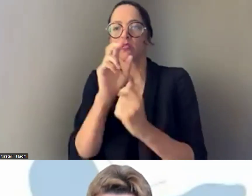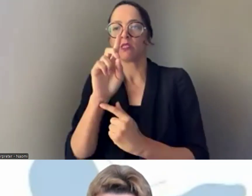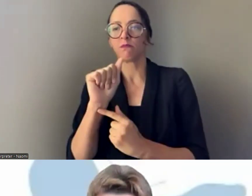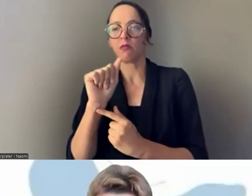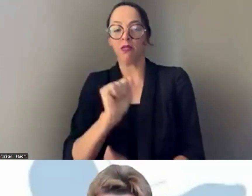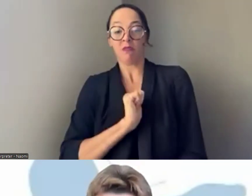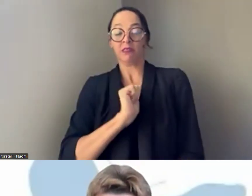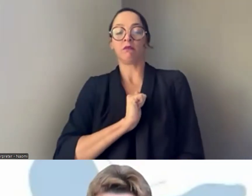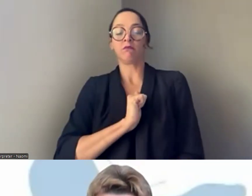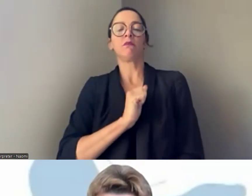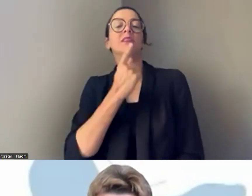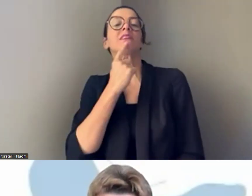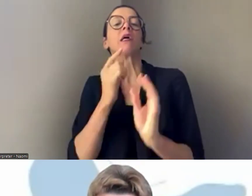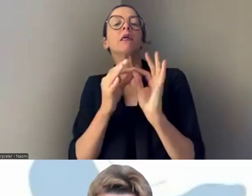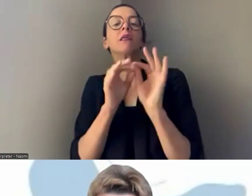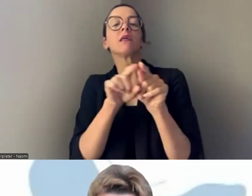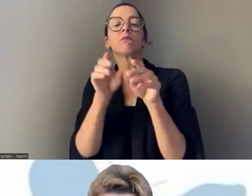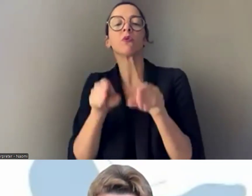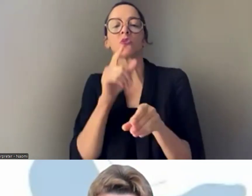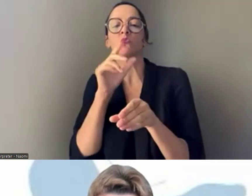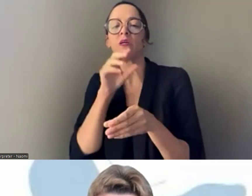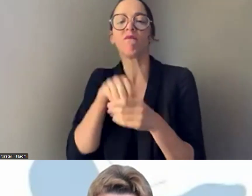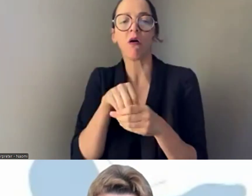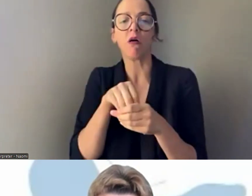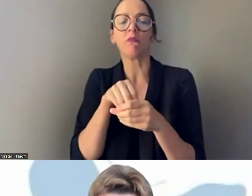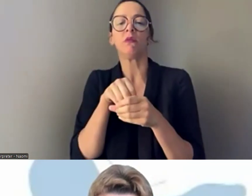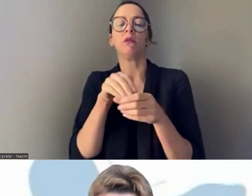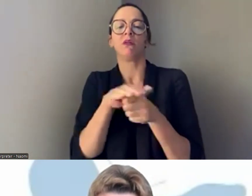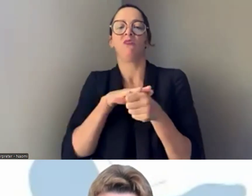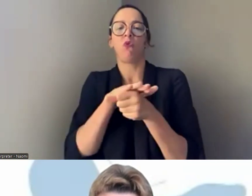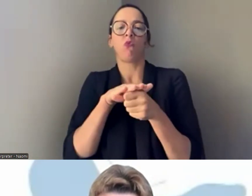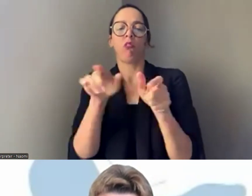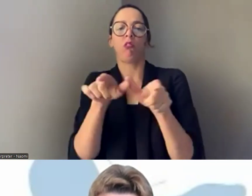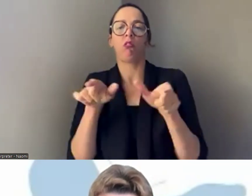local housing action and yeah.